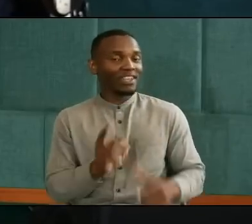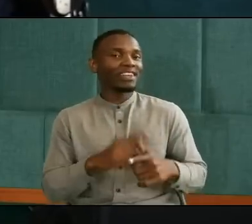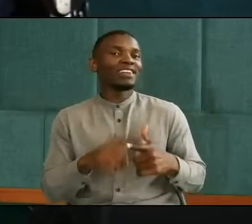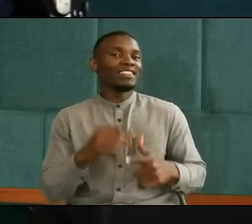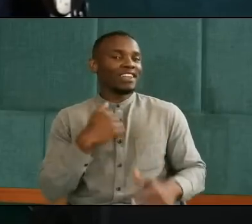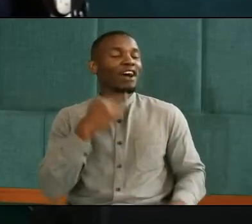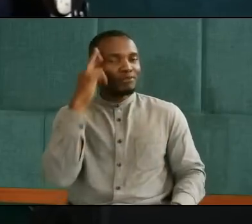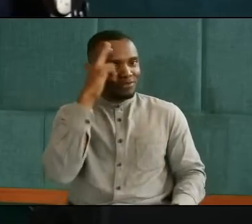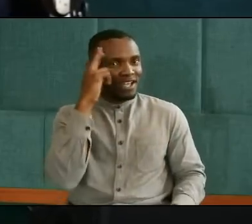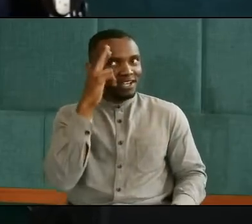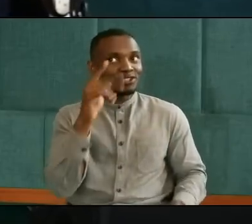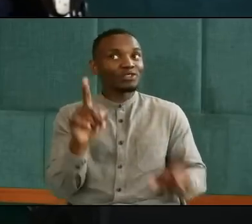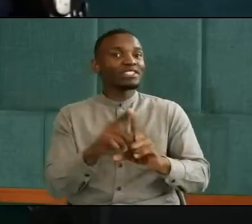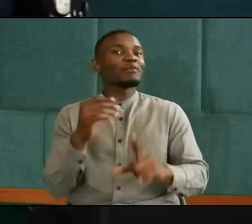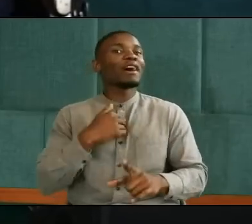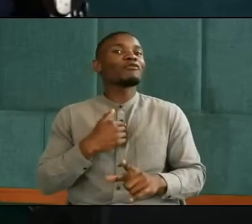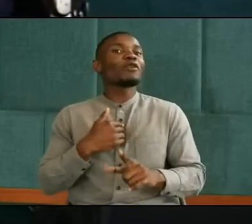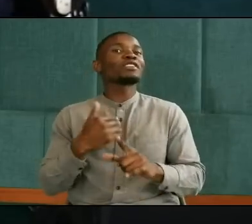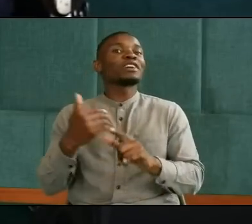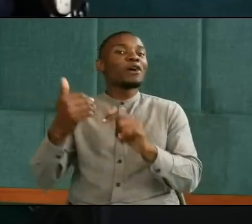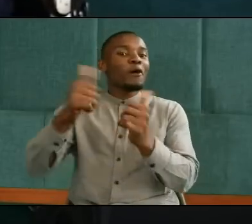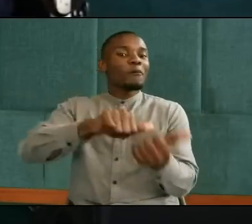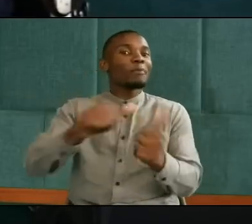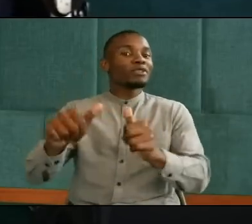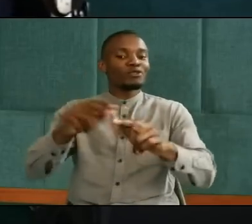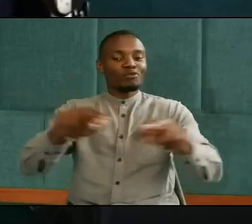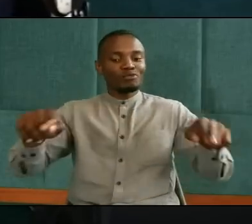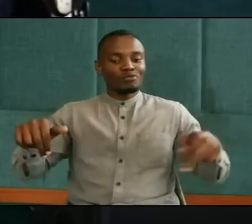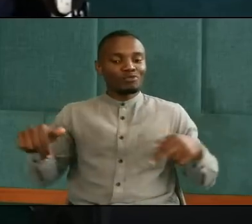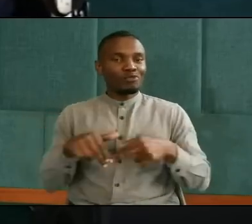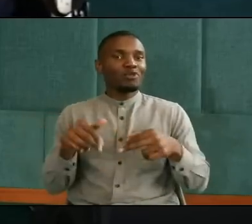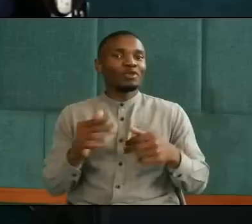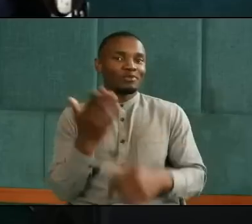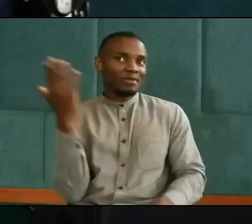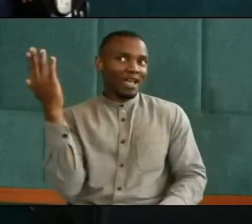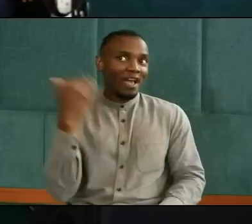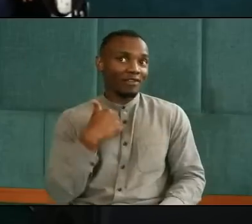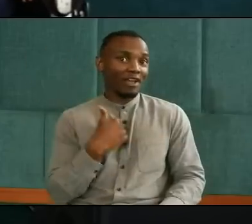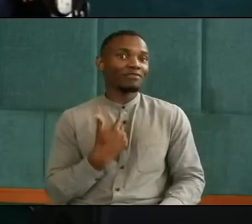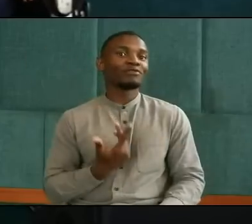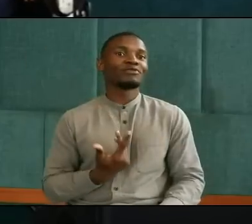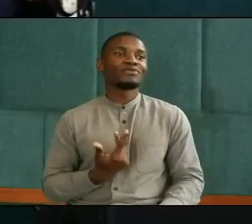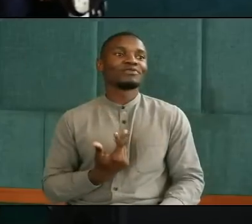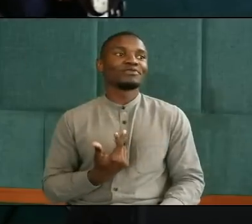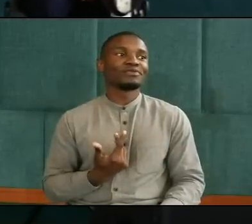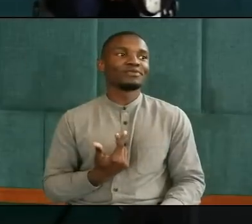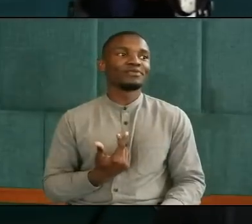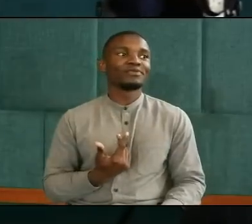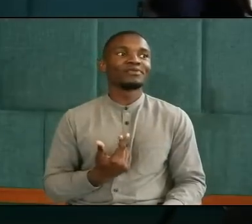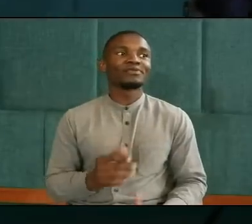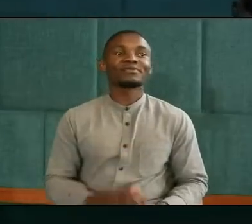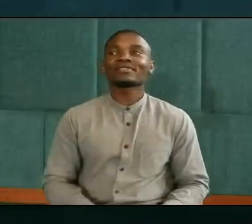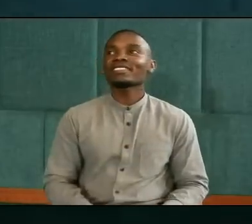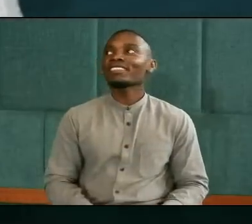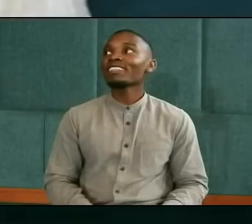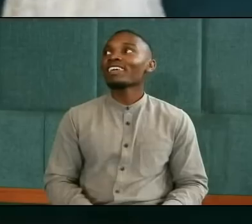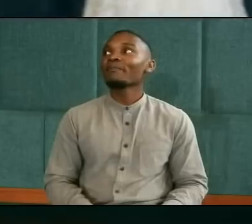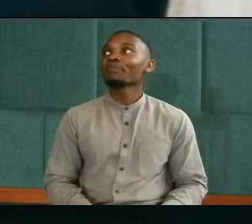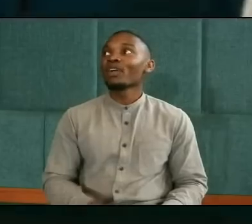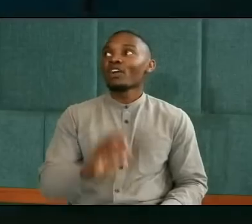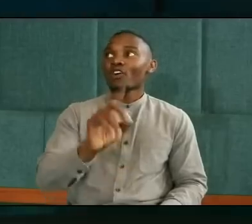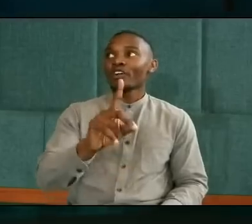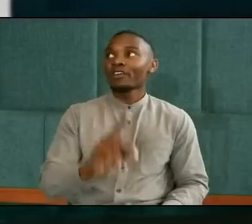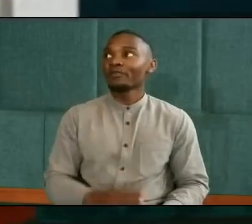behind. That's why we have church. Amen? Yeah, this is serious business. Here we go, here we go, here we go. Start